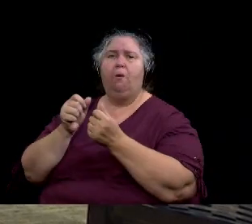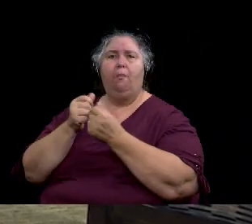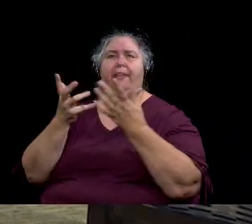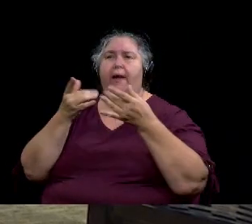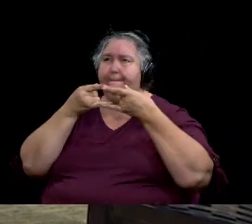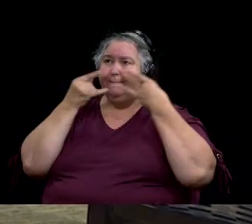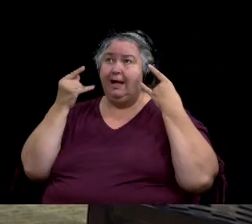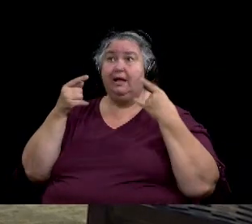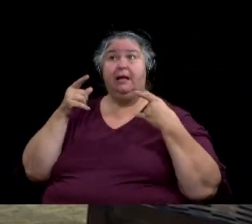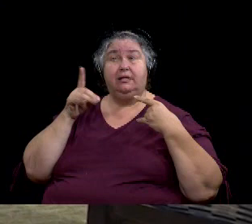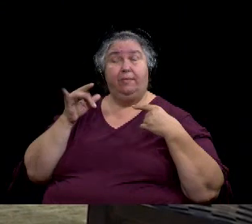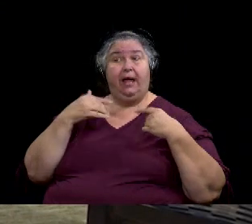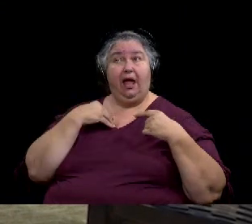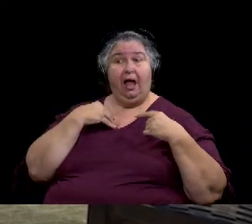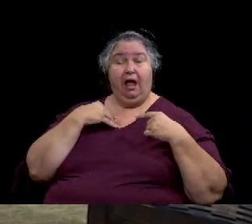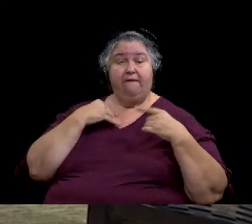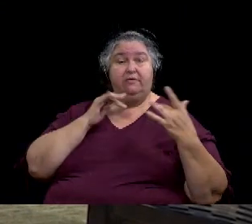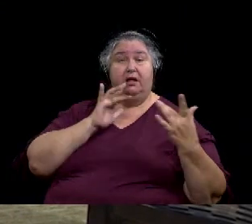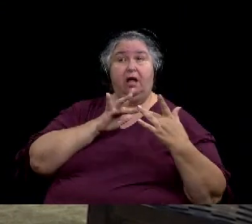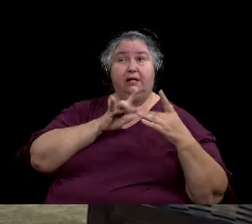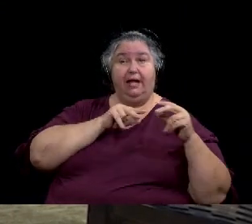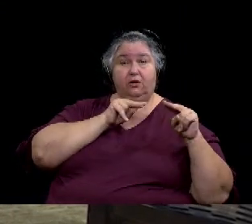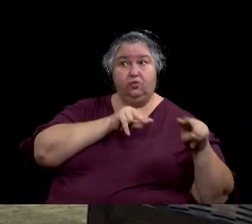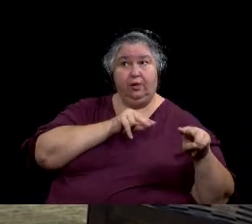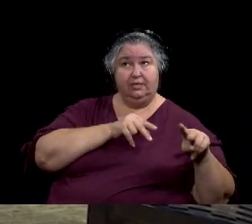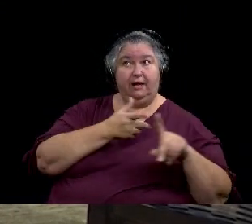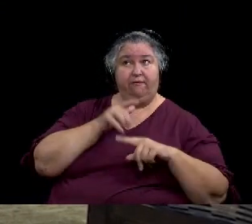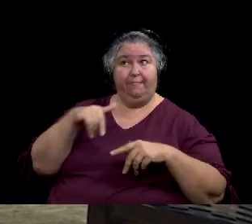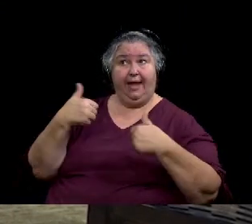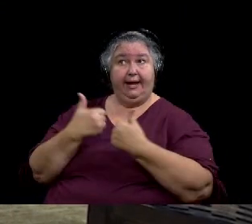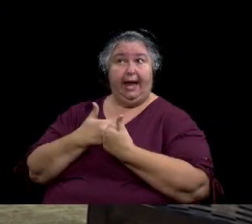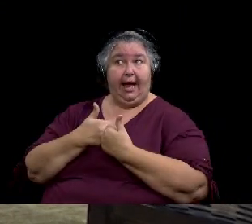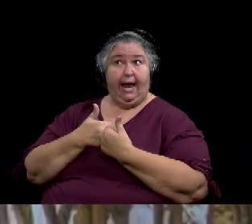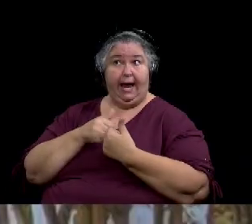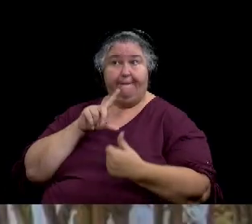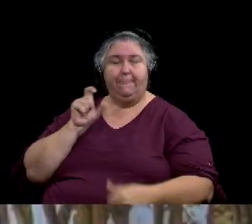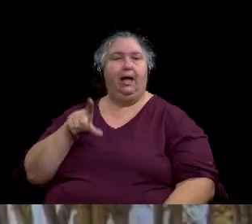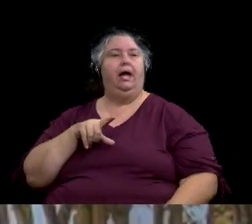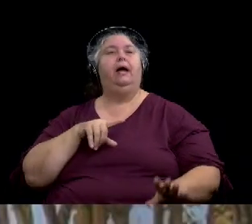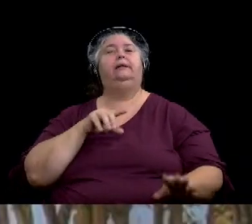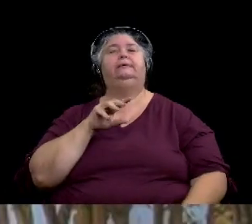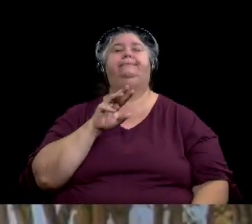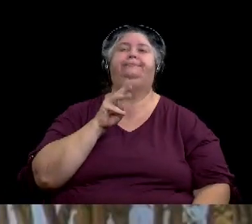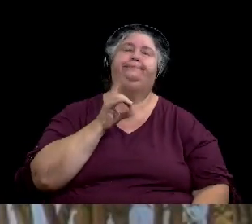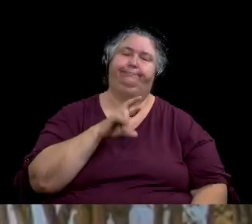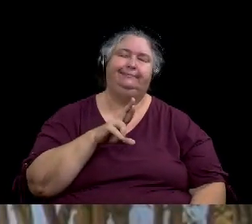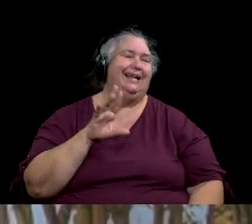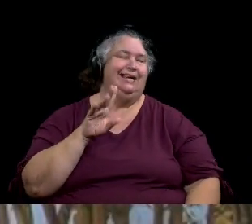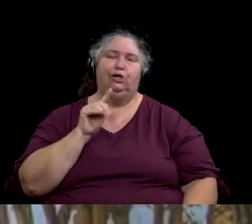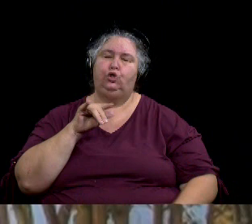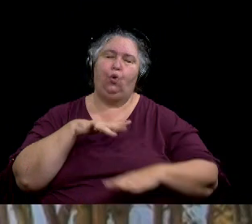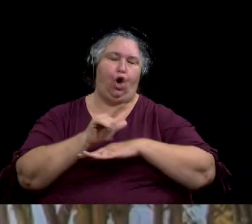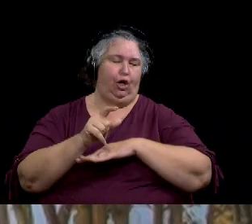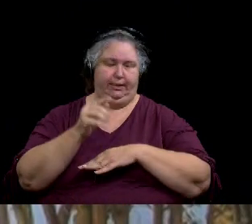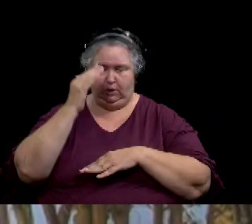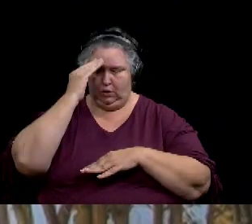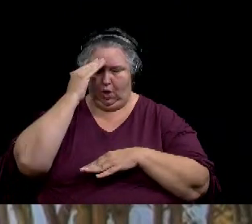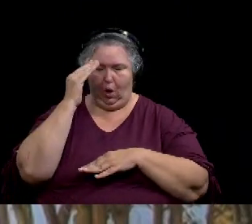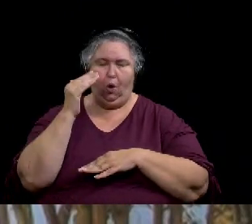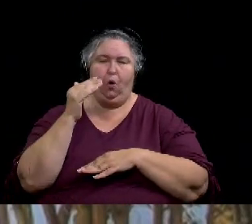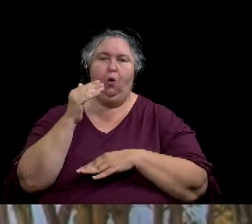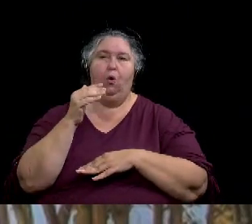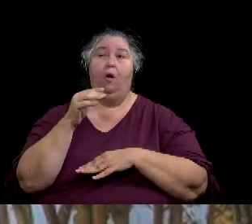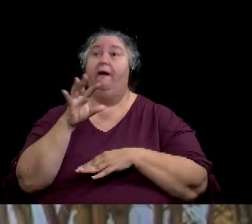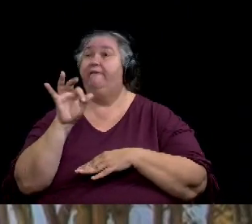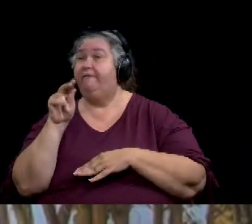tracing or testing results from that game? Well, it's too early to know for sure what the effects of students and other fans